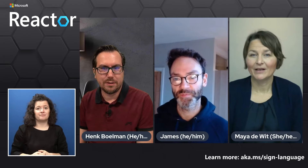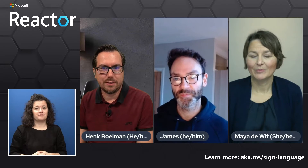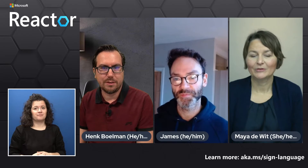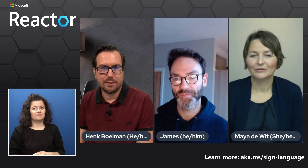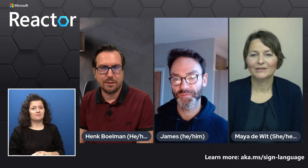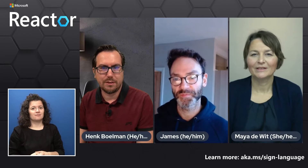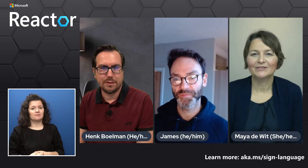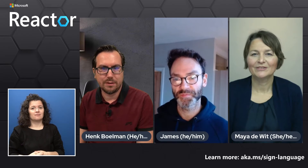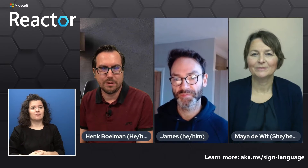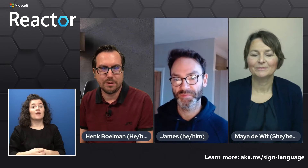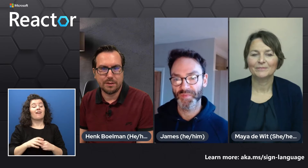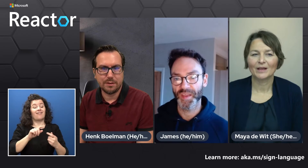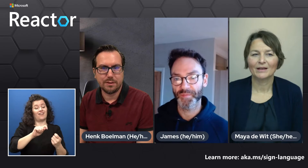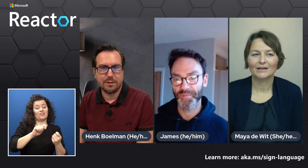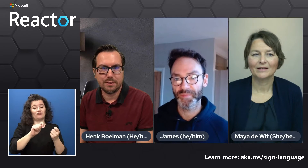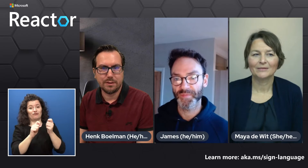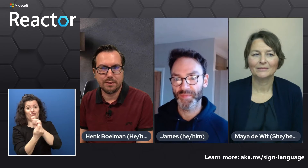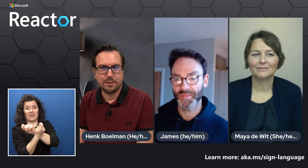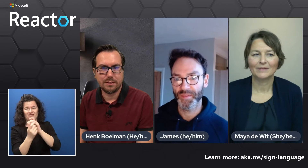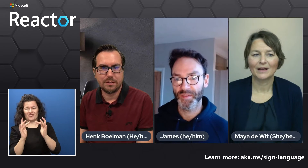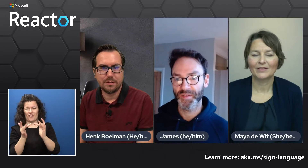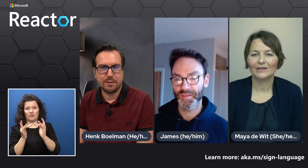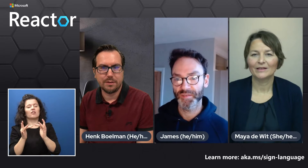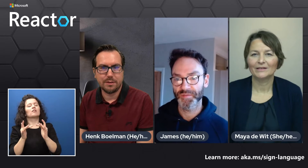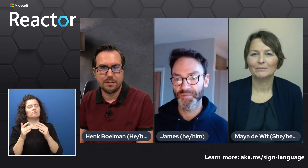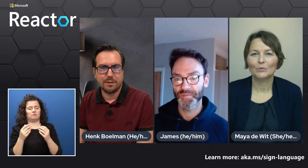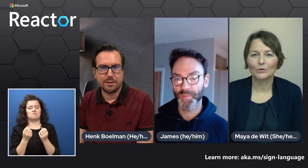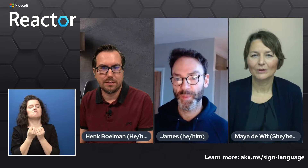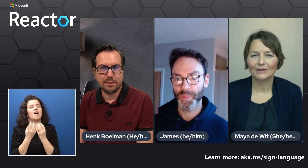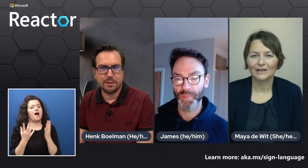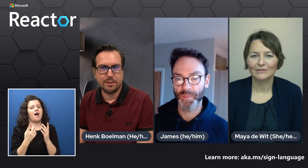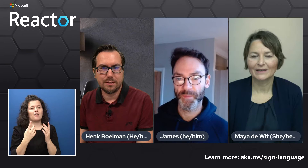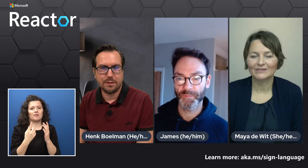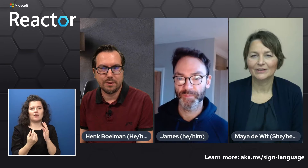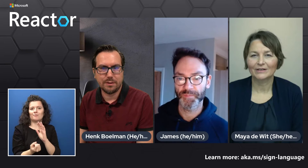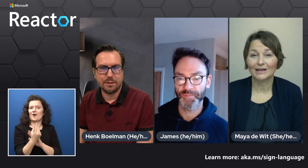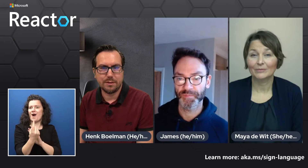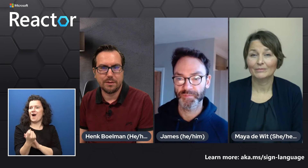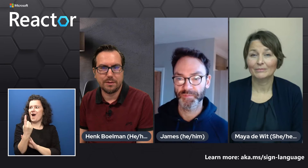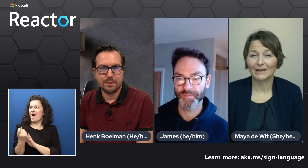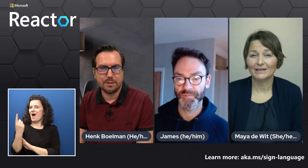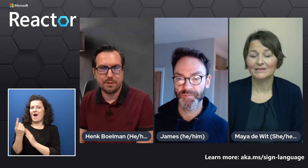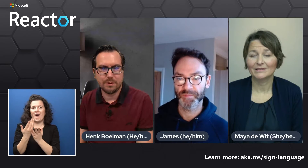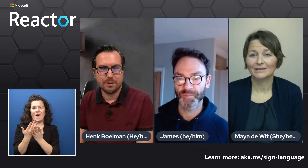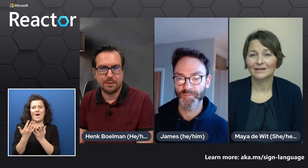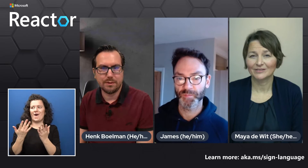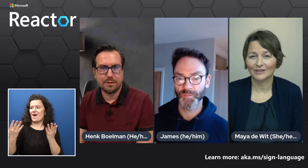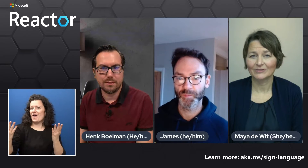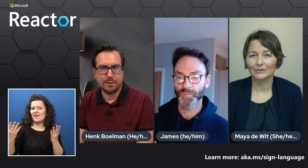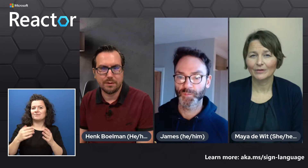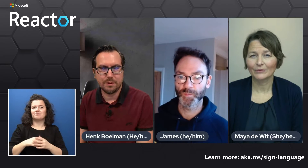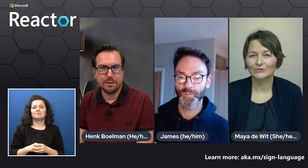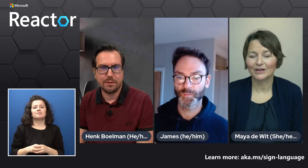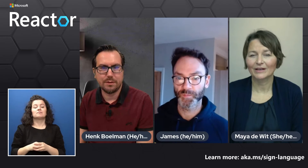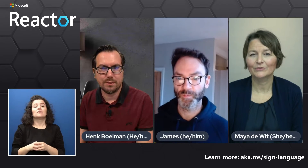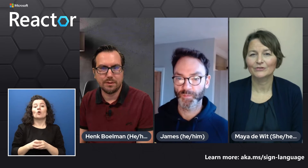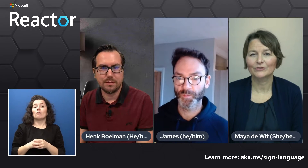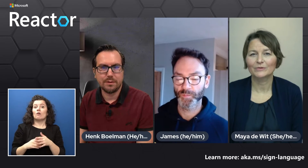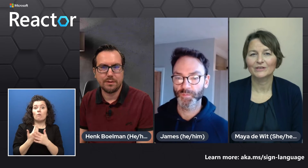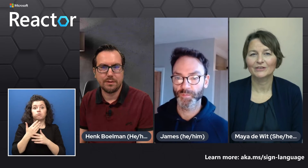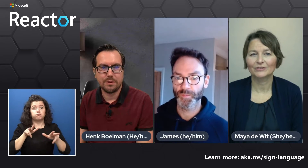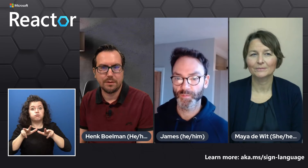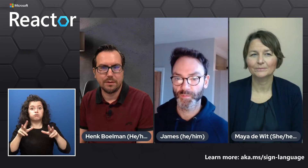many opportunities. I think more events are now made accessible through sign